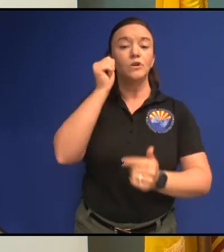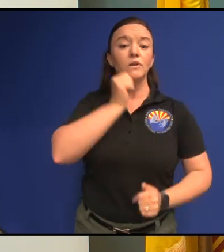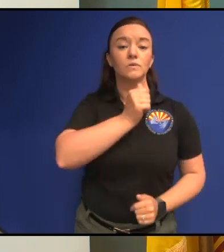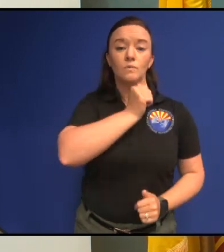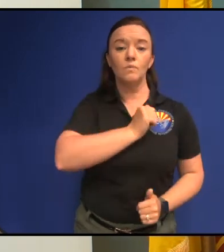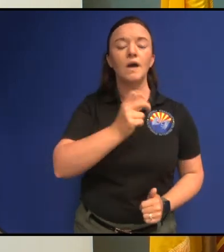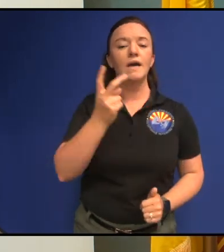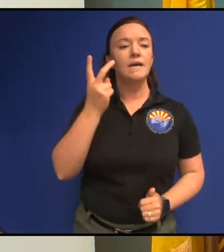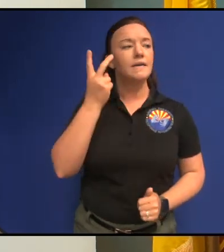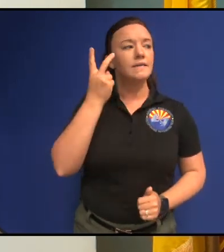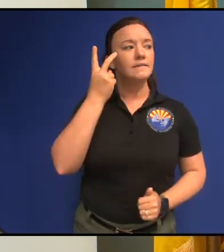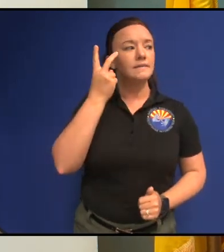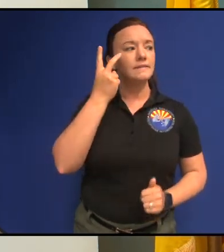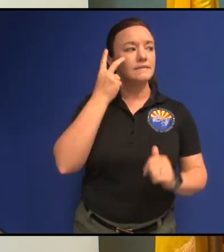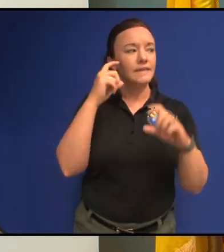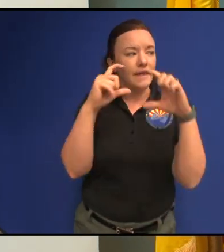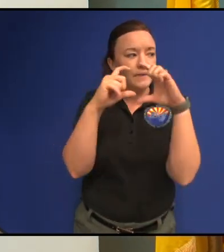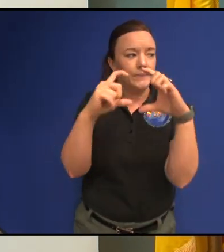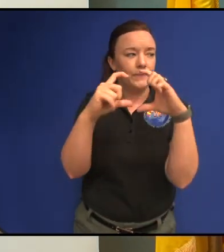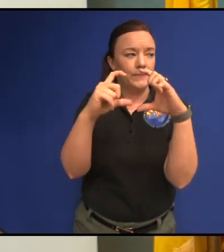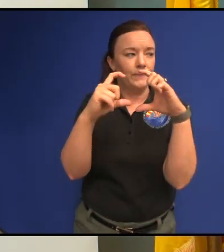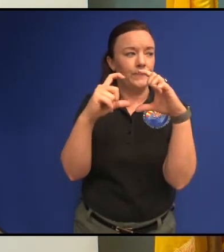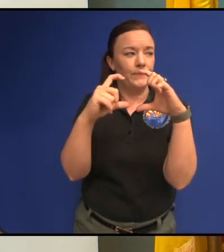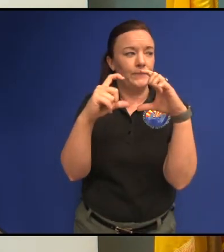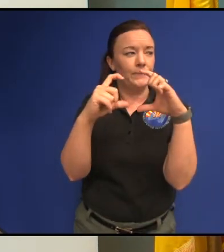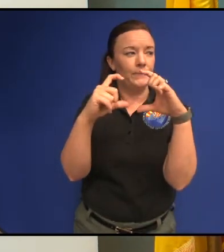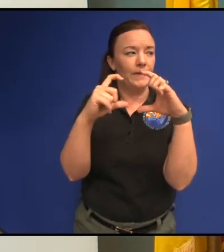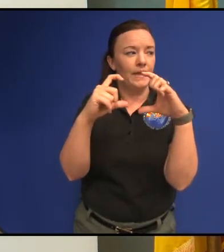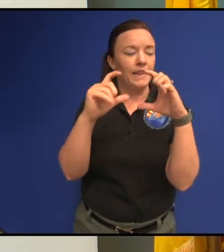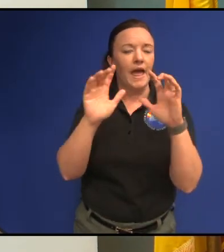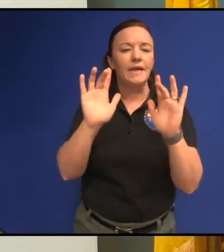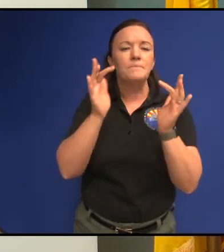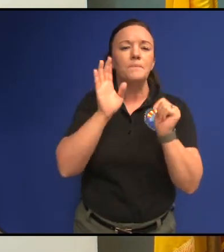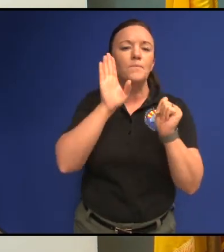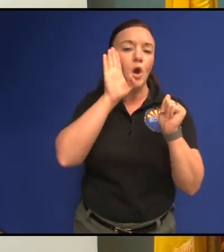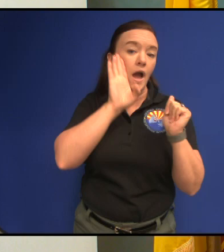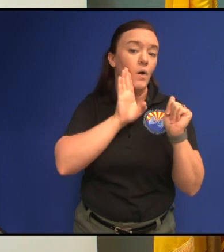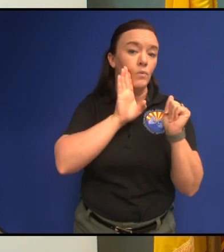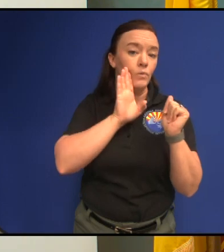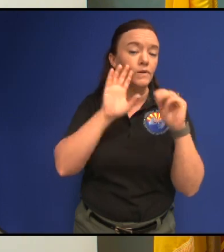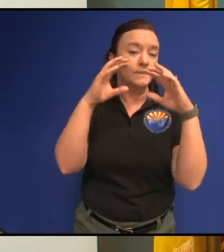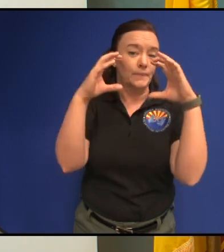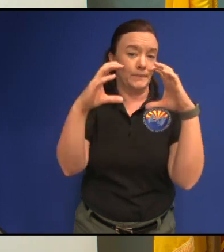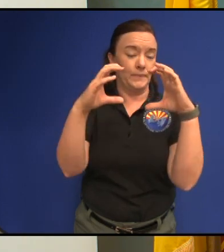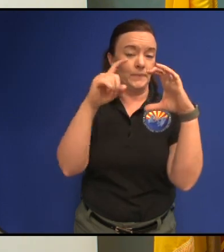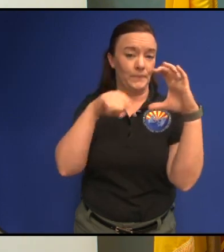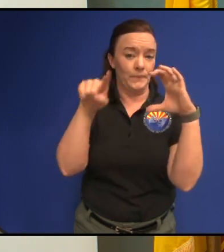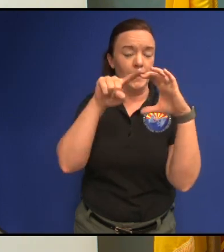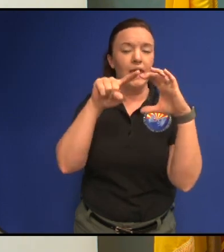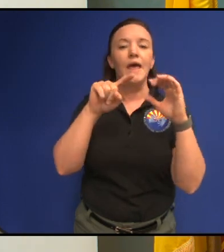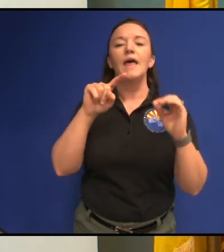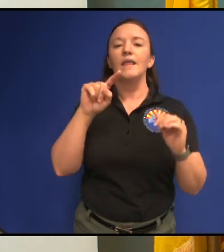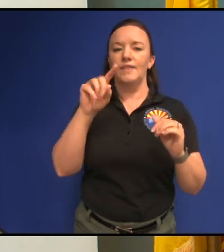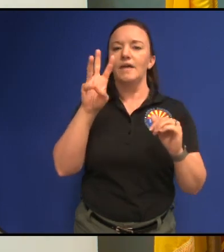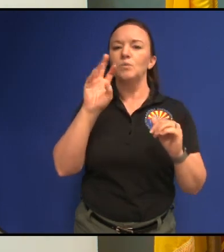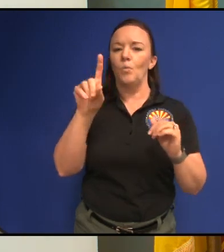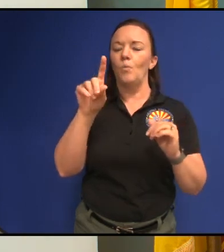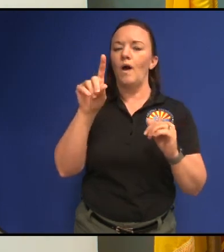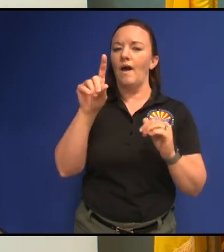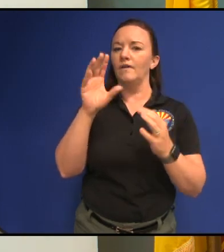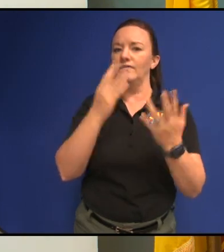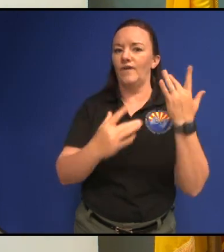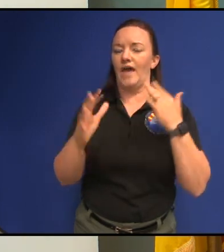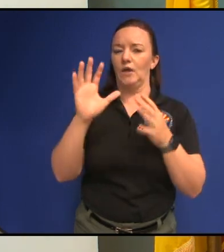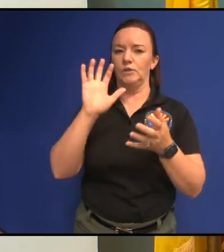this area of really kind of light brown. That's a lot of wildfire smoke stemming from a new fire that